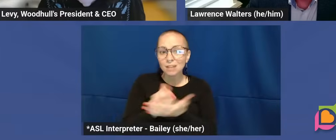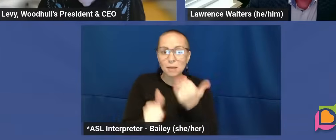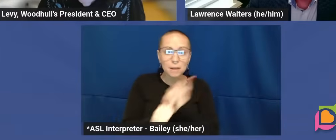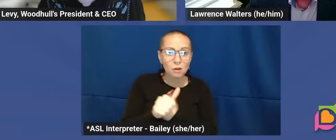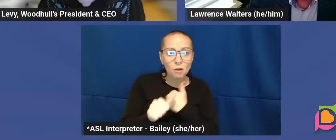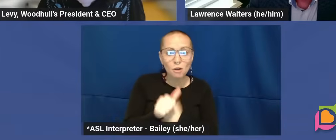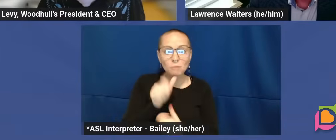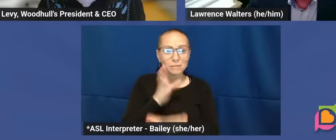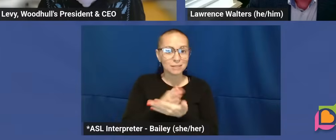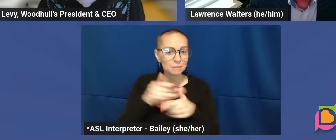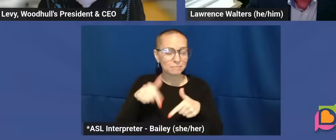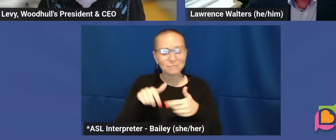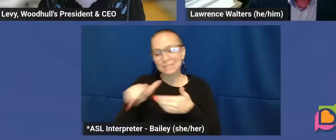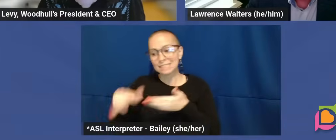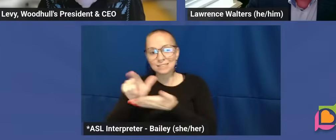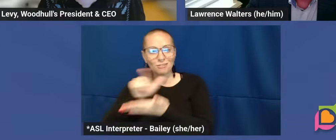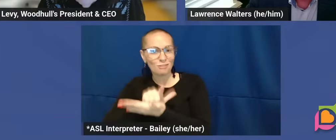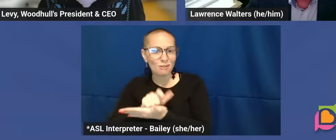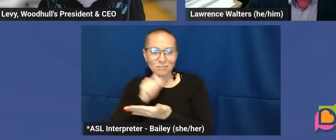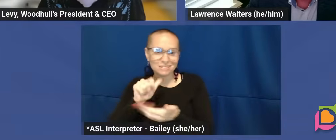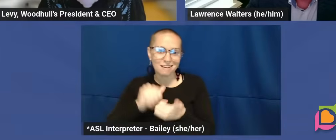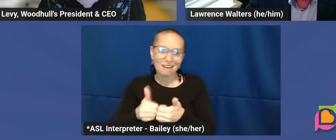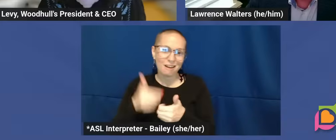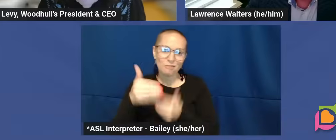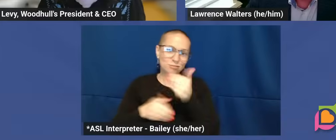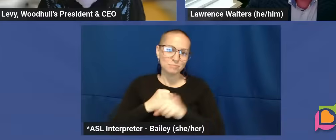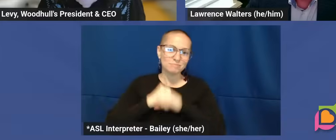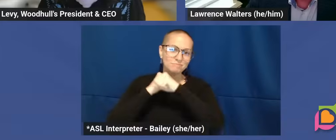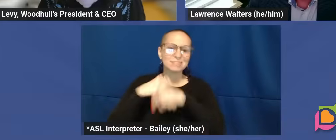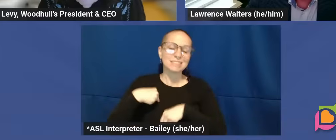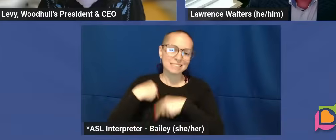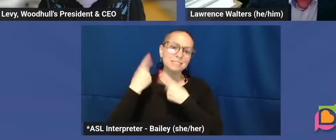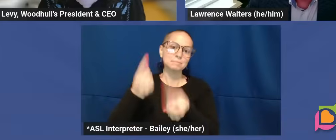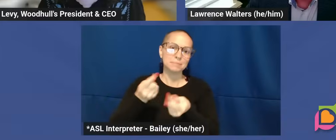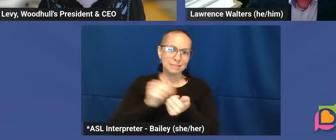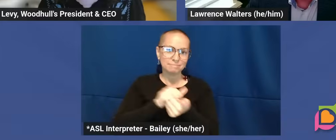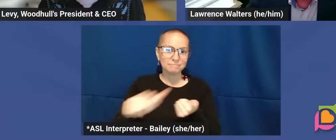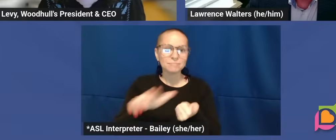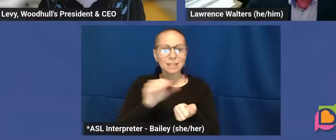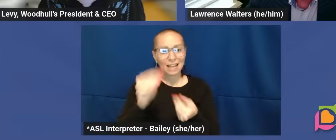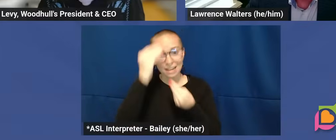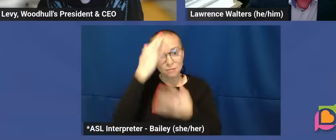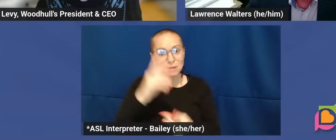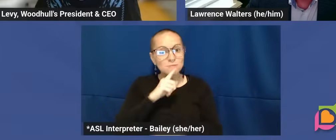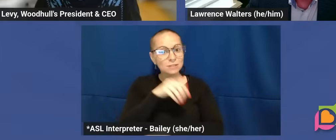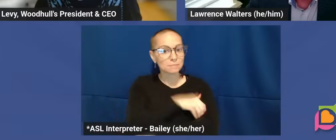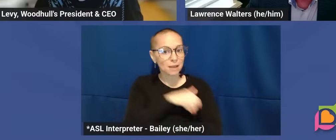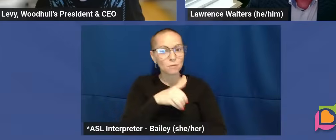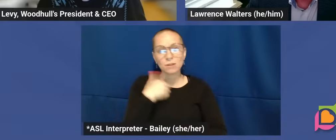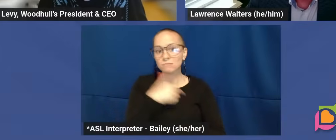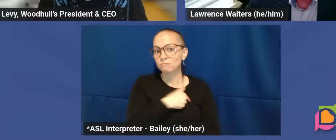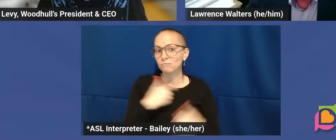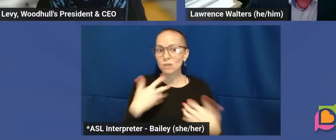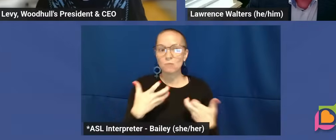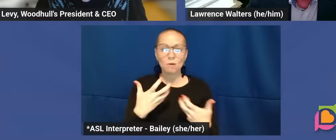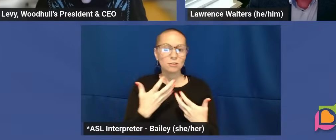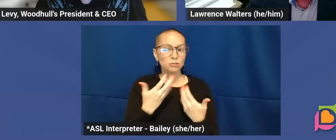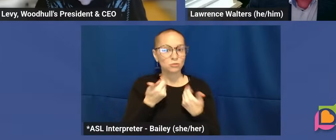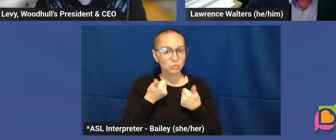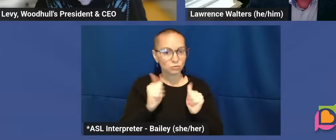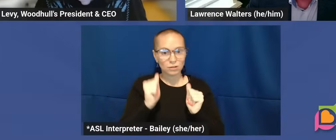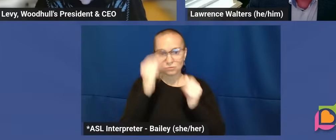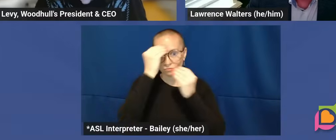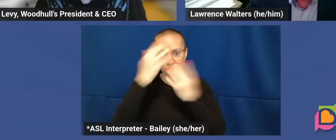this law was not the way to do it. It has been upheld, and information is power. So we just want to try to get the information out